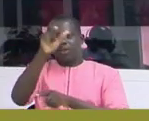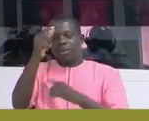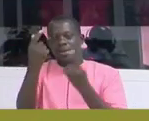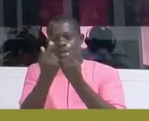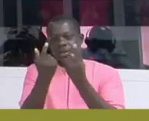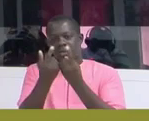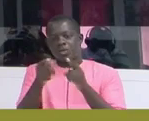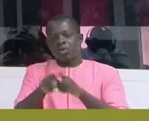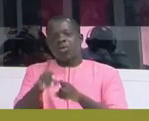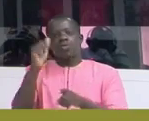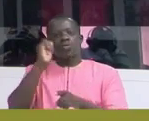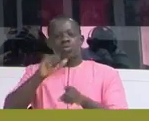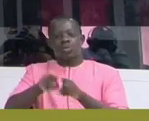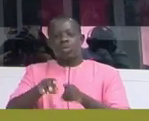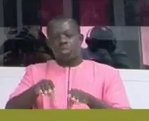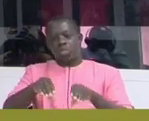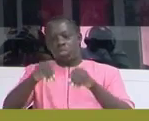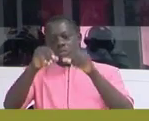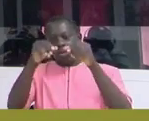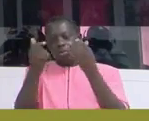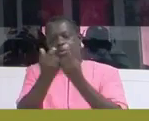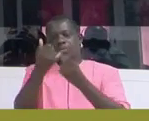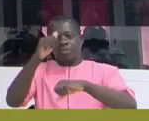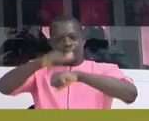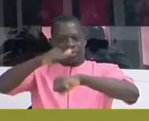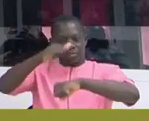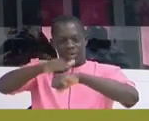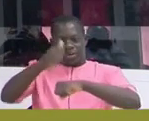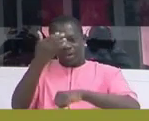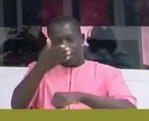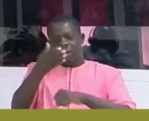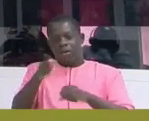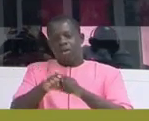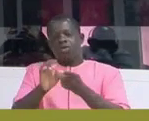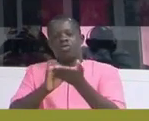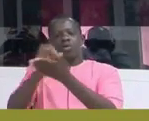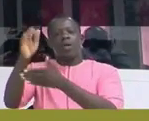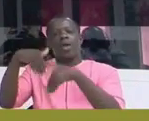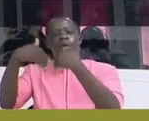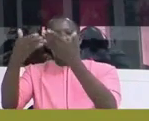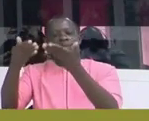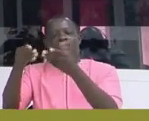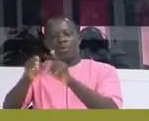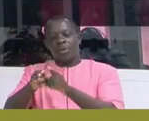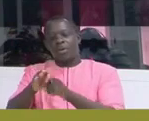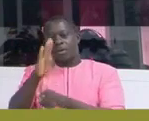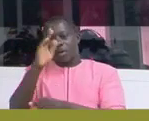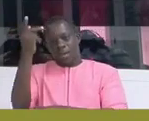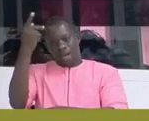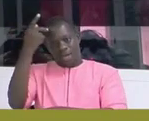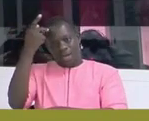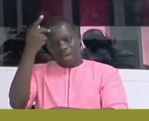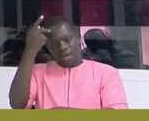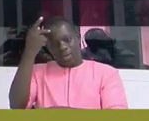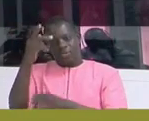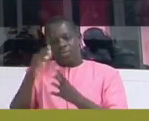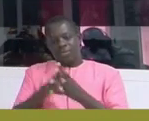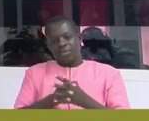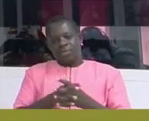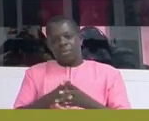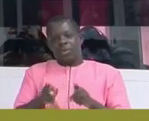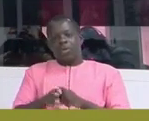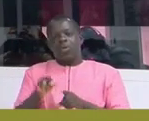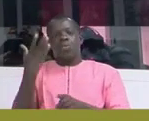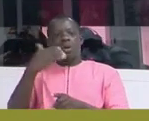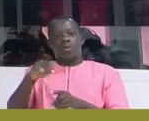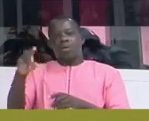After the excavator mine the sand the gravel we